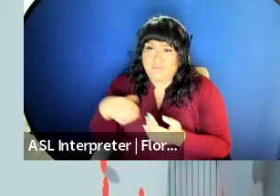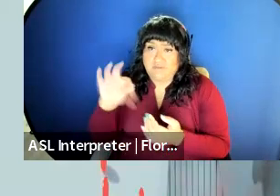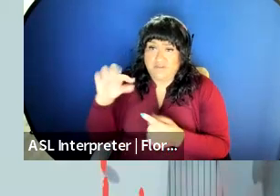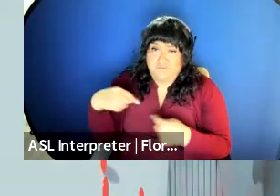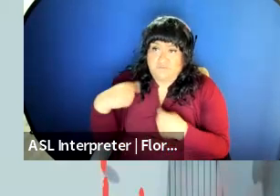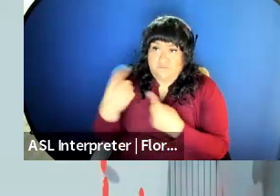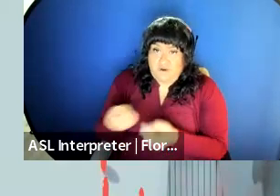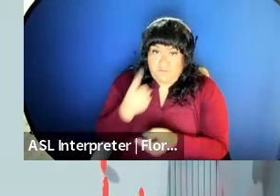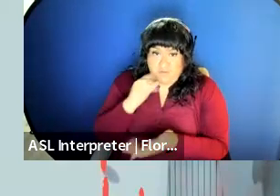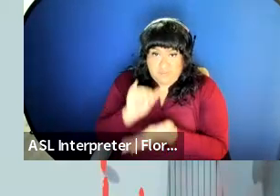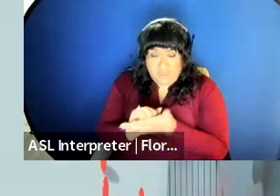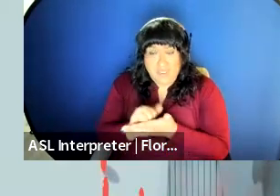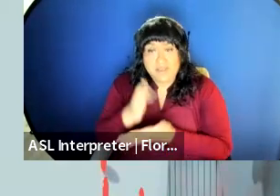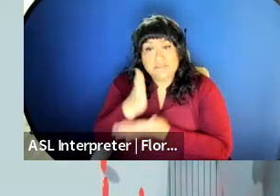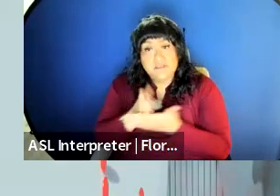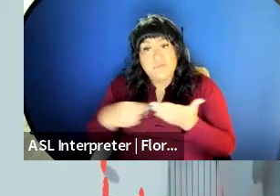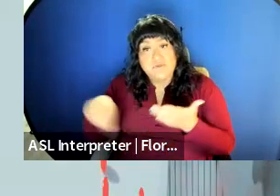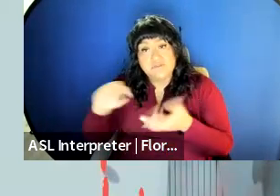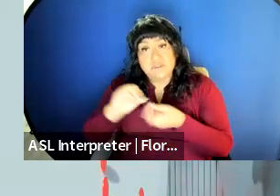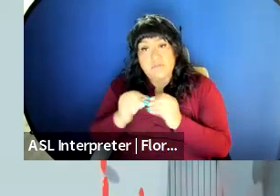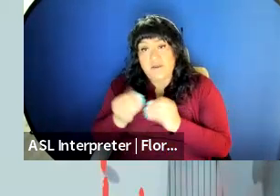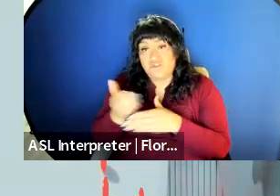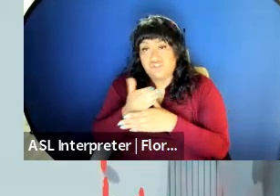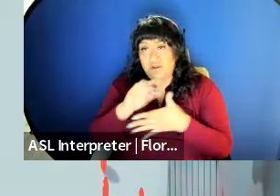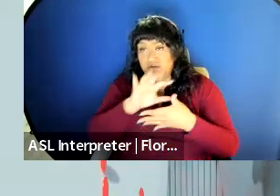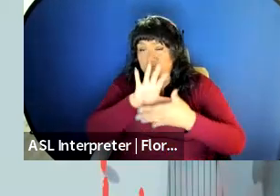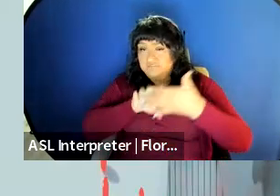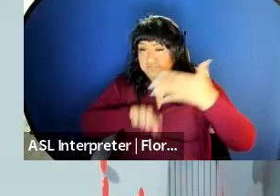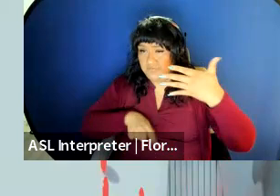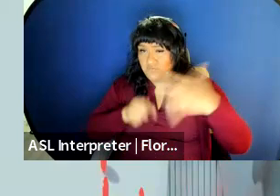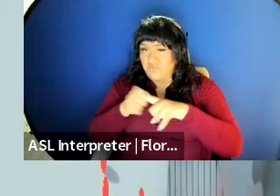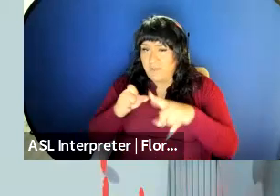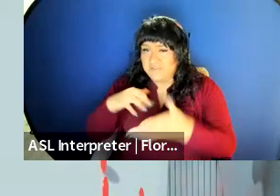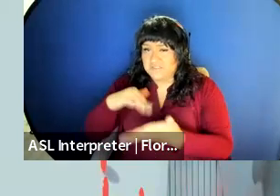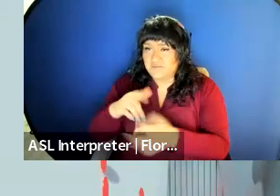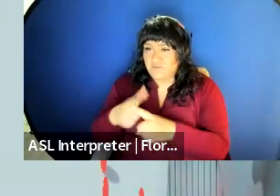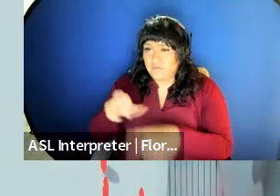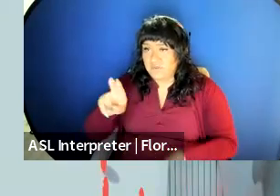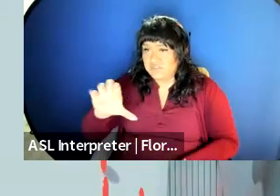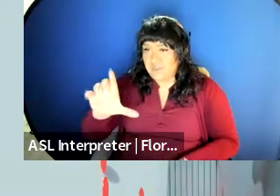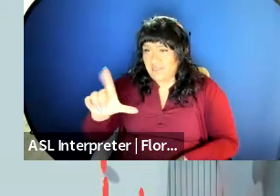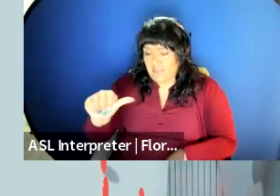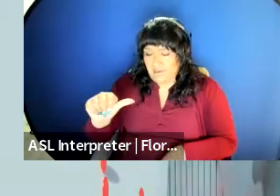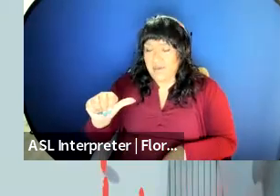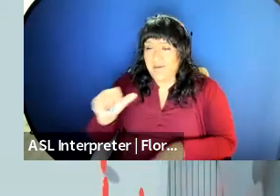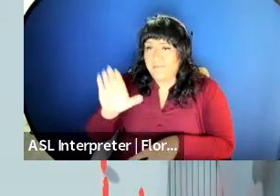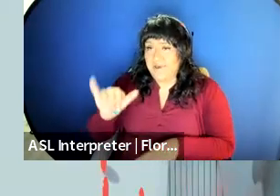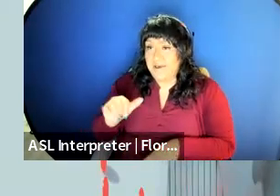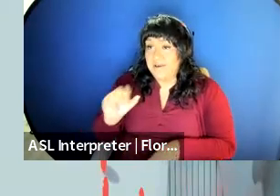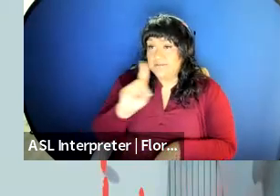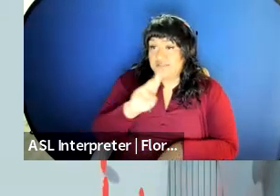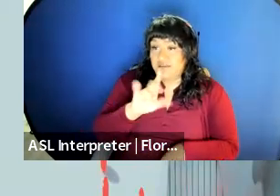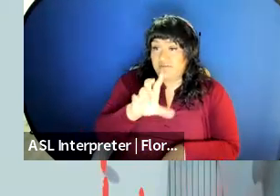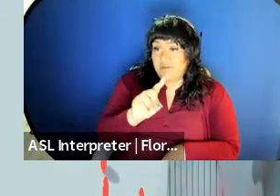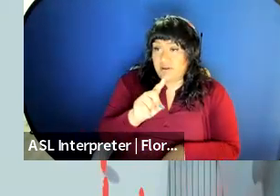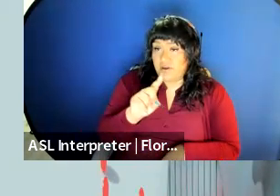that. So some of these, the numbers I'm going to show now, come from a study from UCLA by David Cohen and G. Lee,